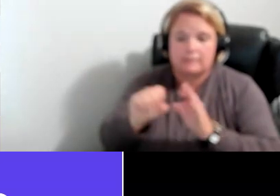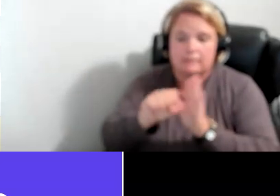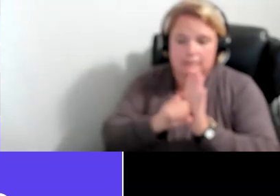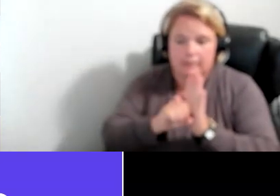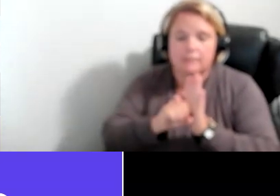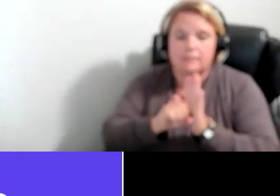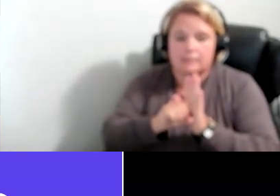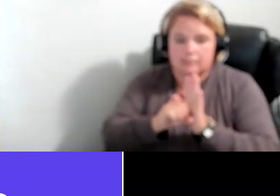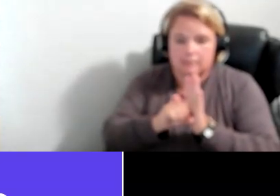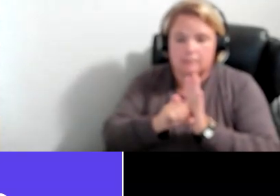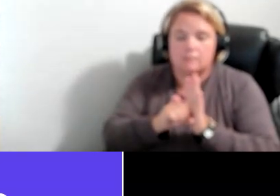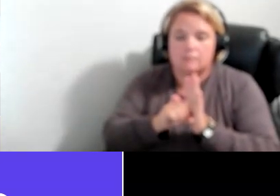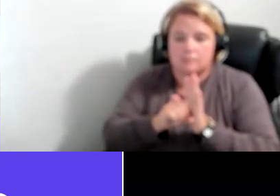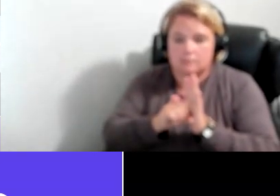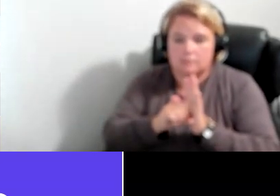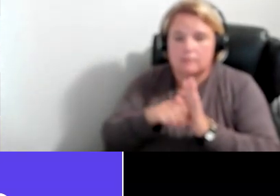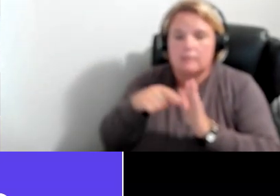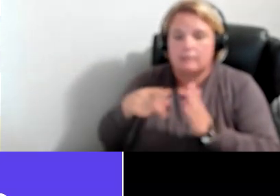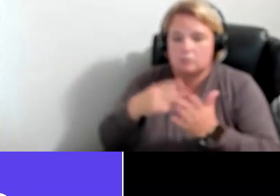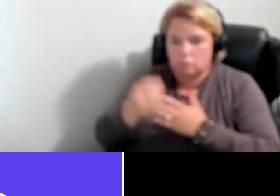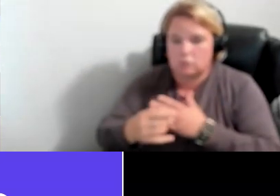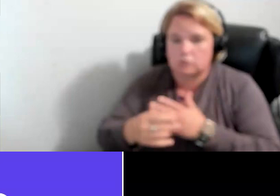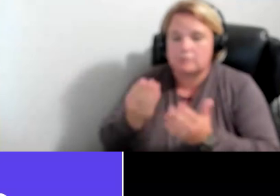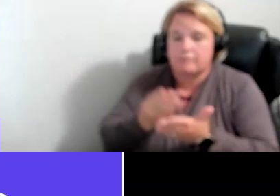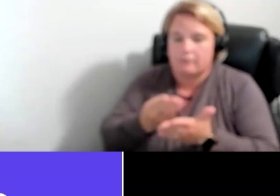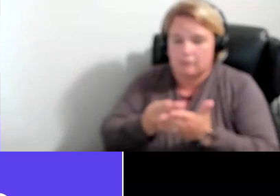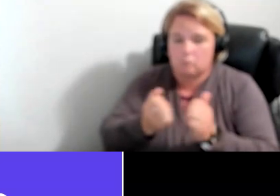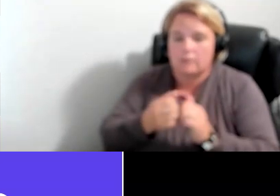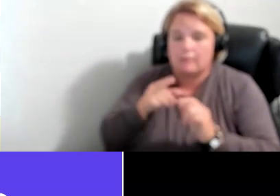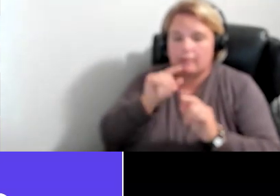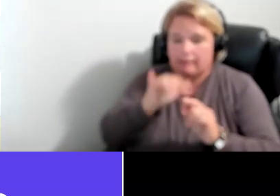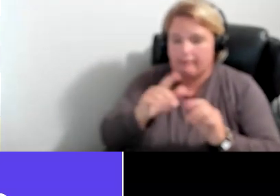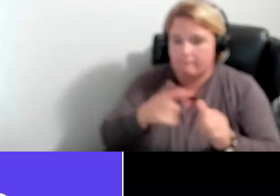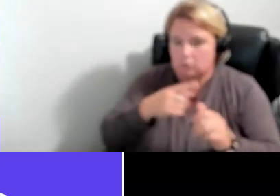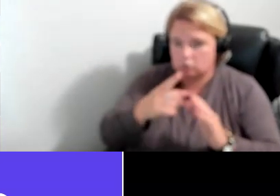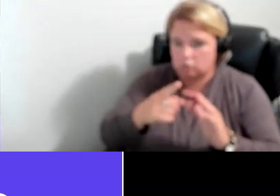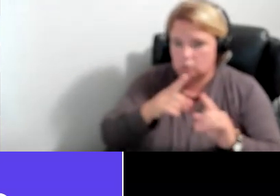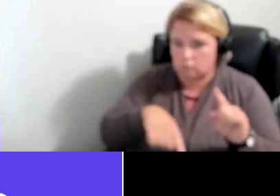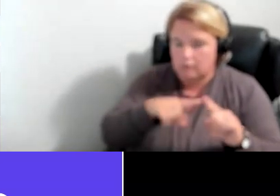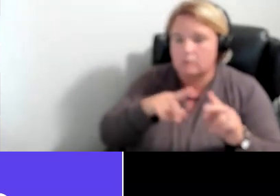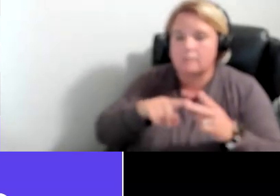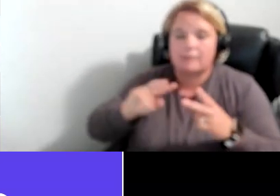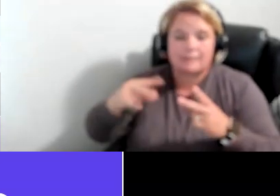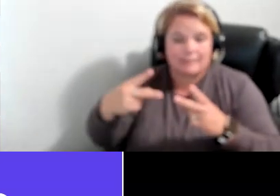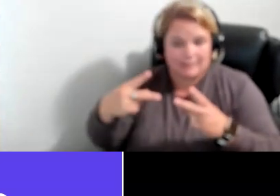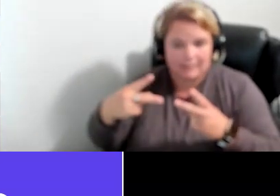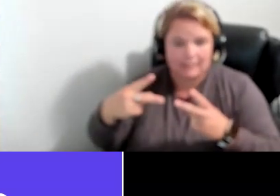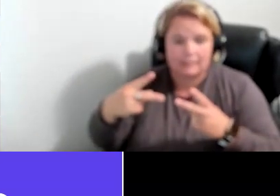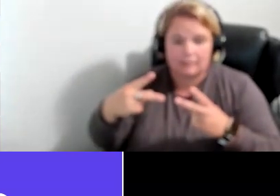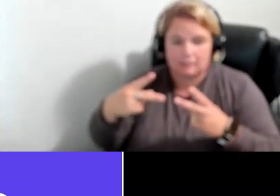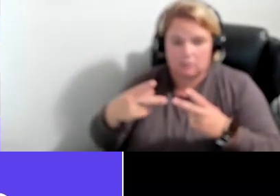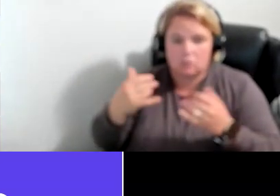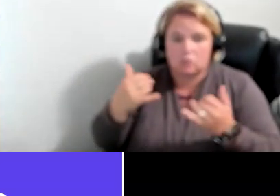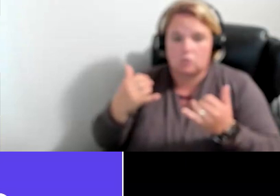and this project is being funded by those, but we do have the second round of grants. Currently,